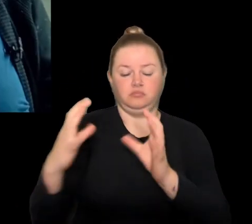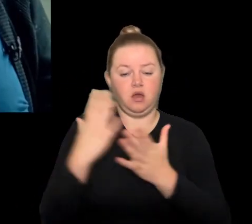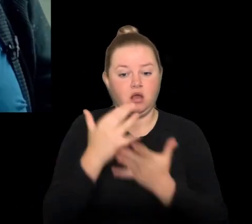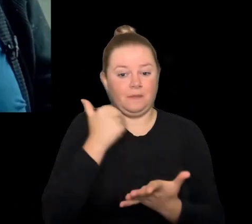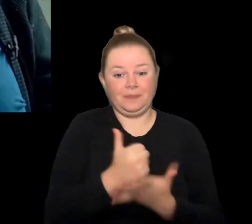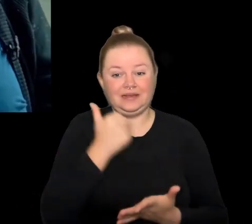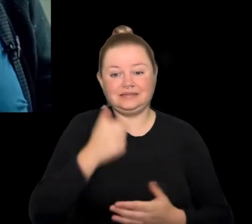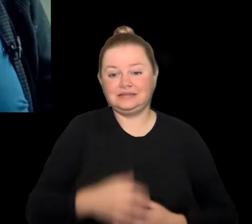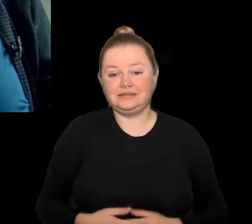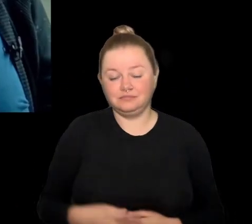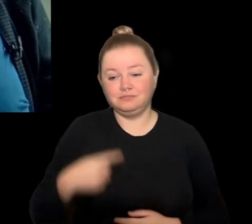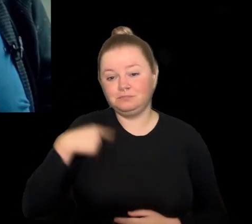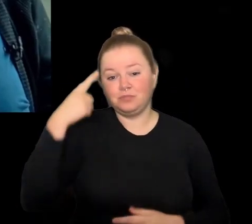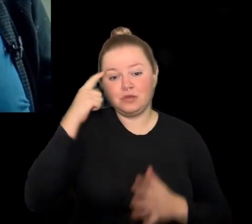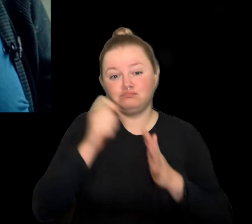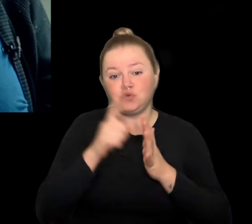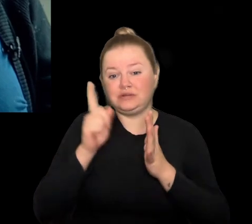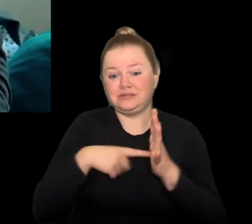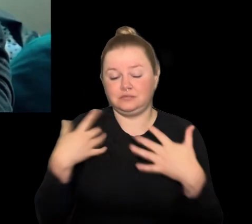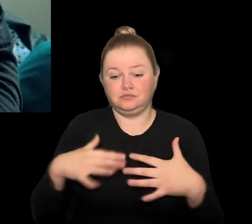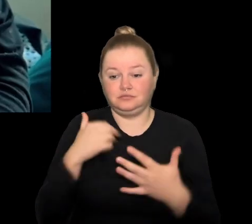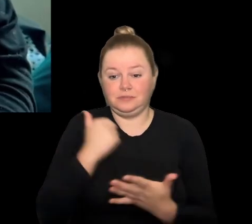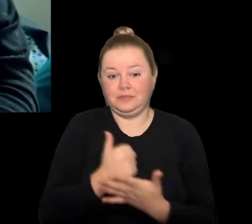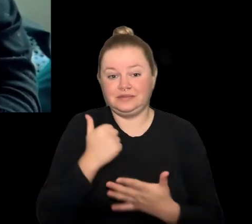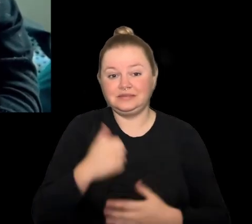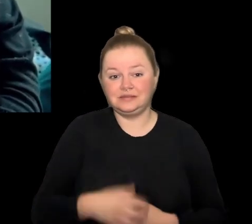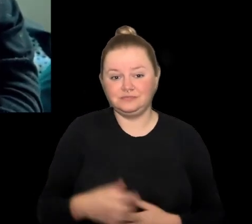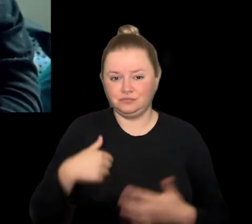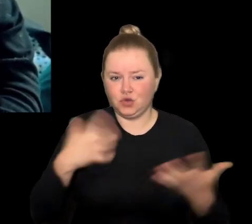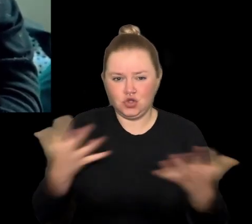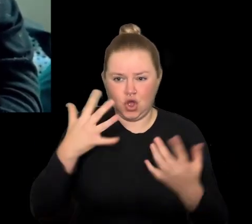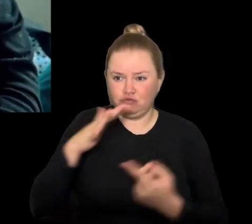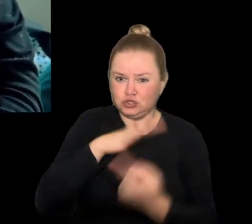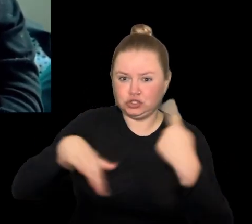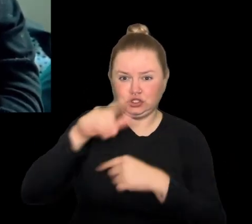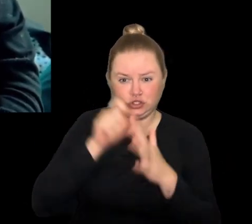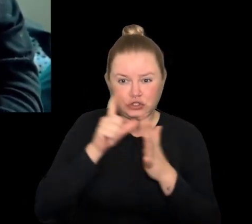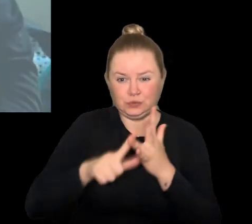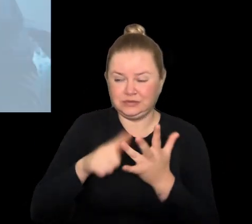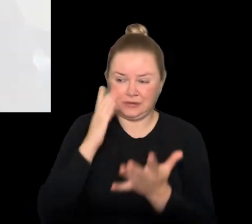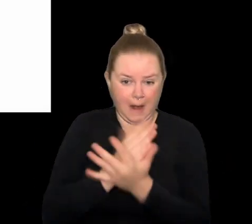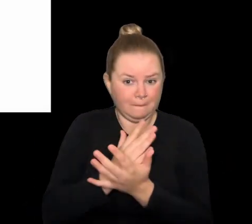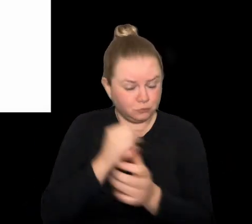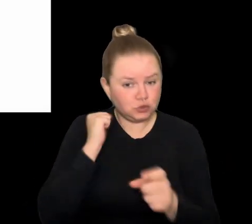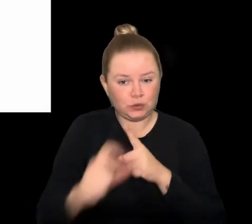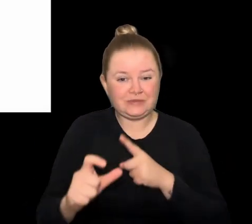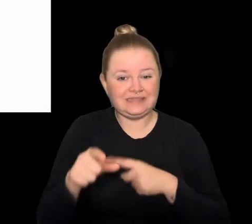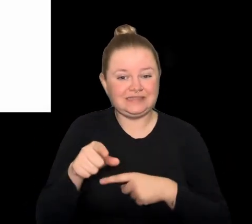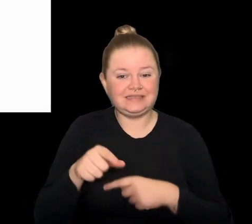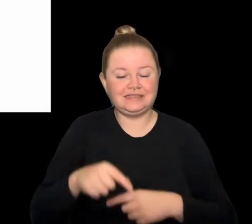I think the project's amazing. So I would encourage anyone to do it. Really would.